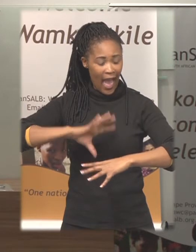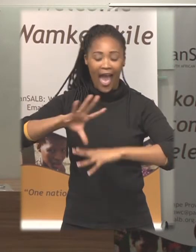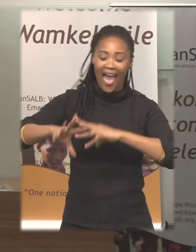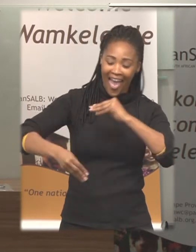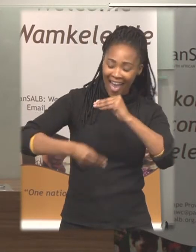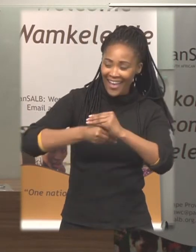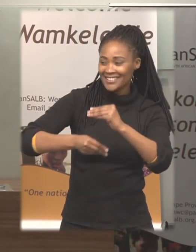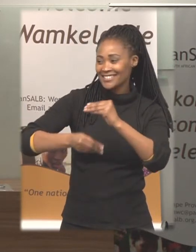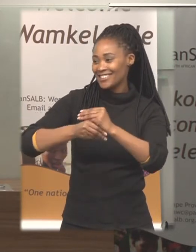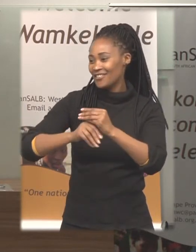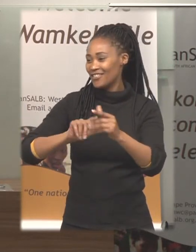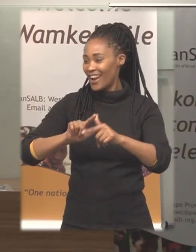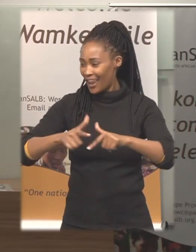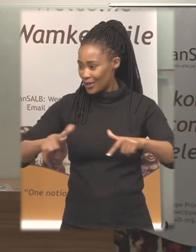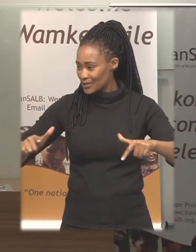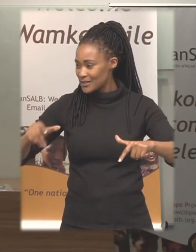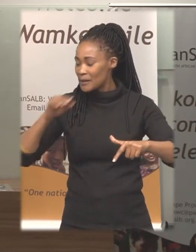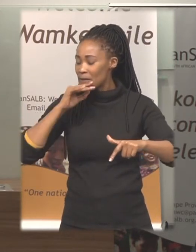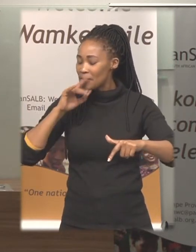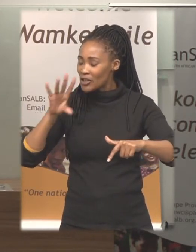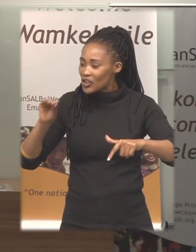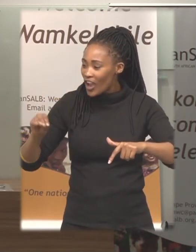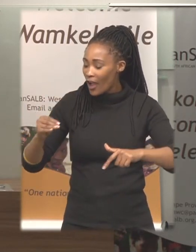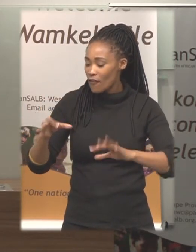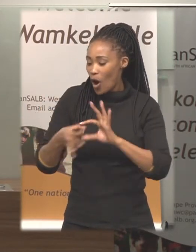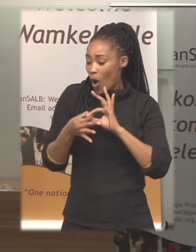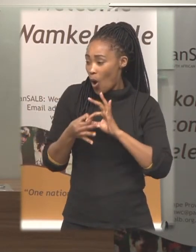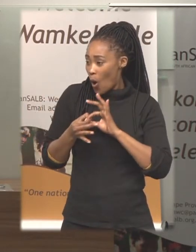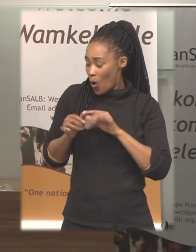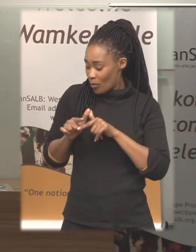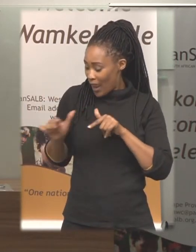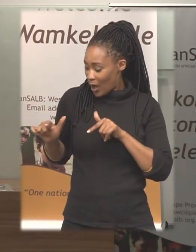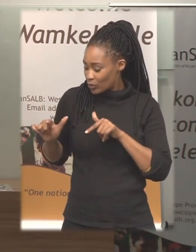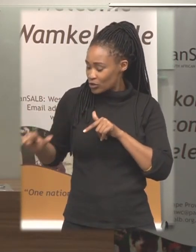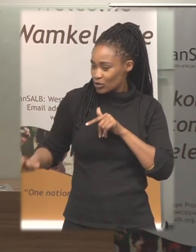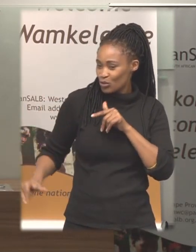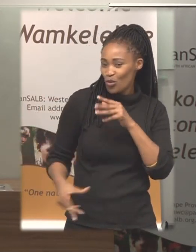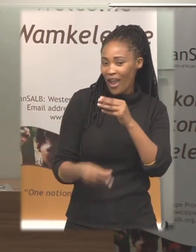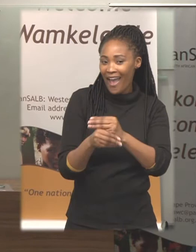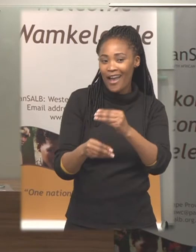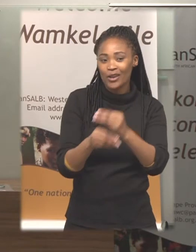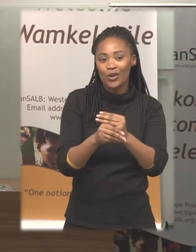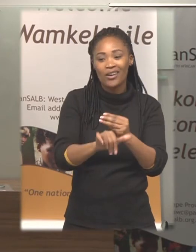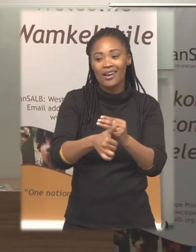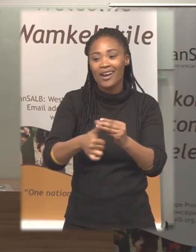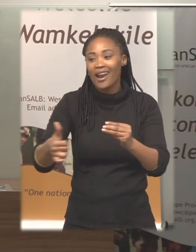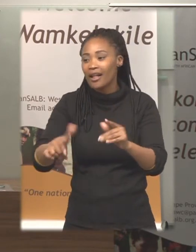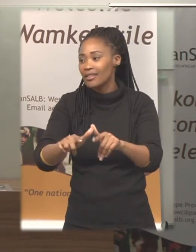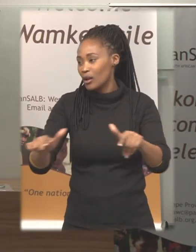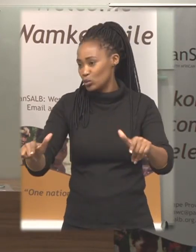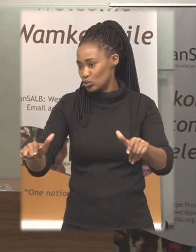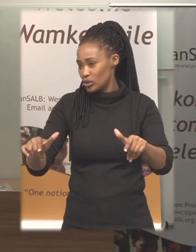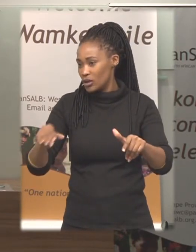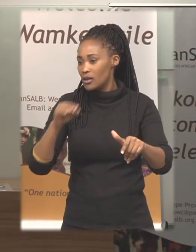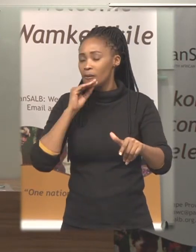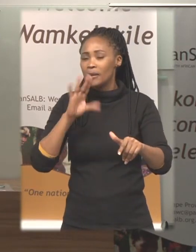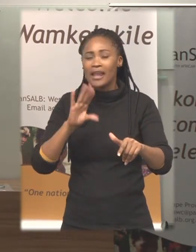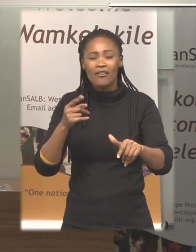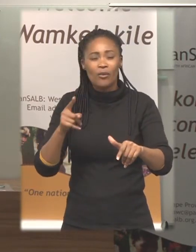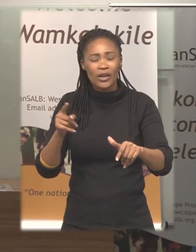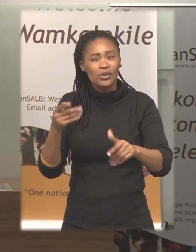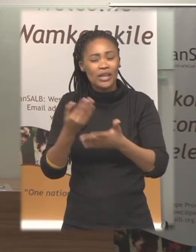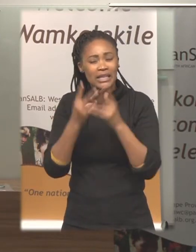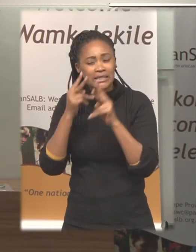you keep your home language and then you add on proficiency in other languages. You can see how there's the echo of